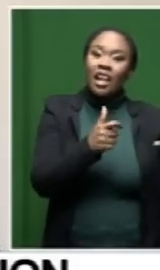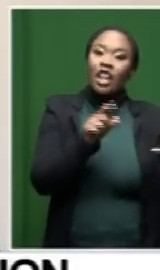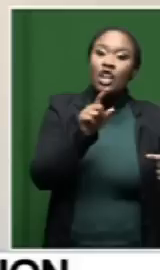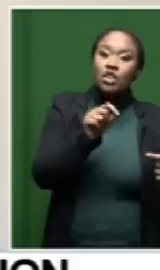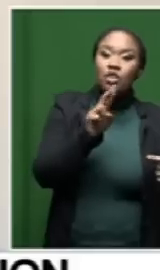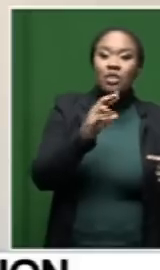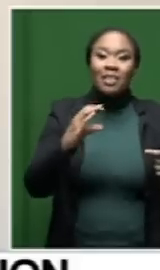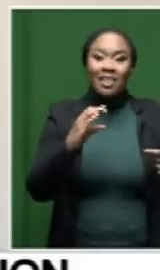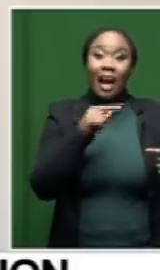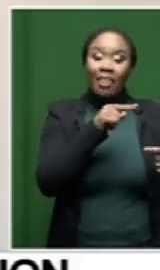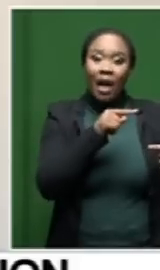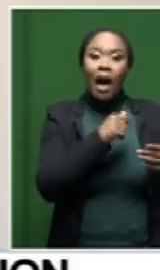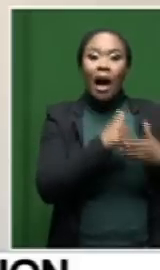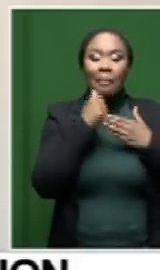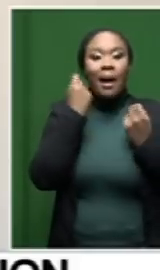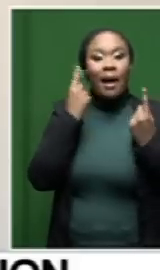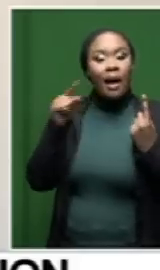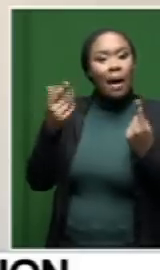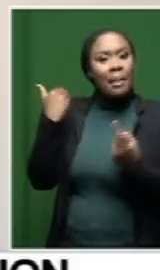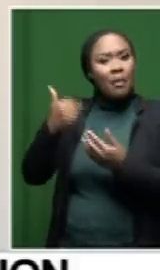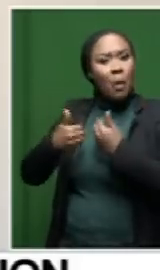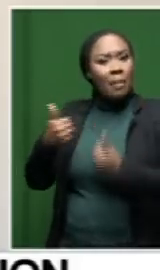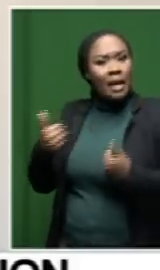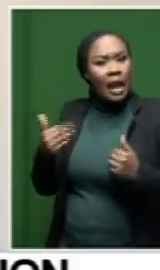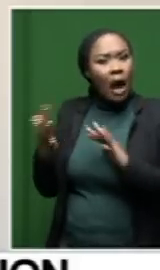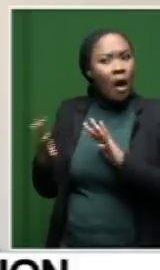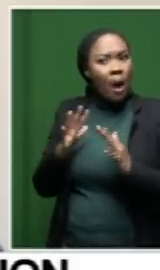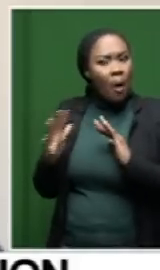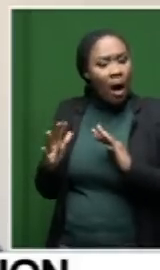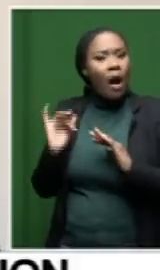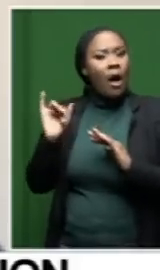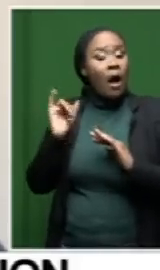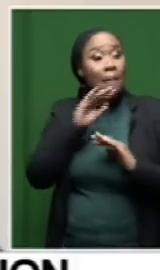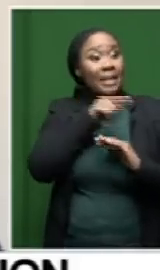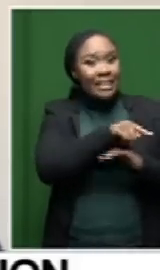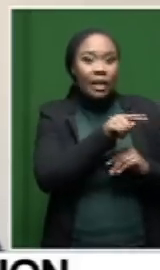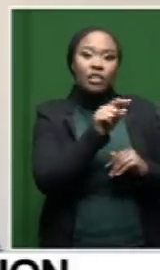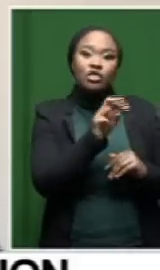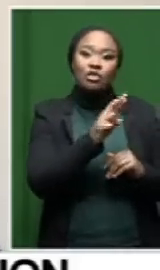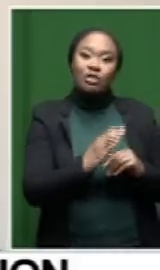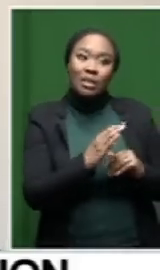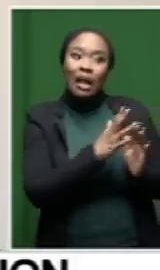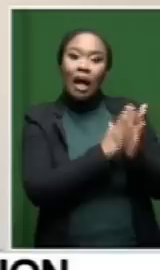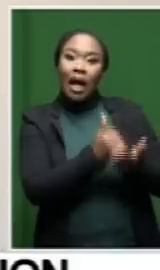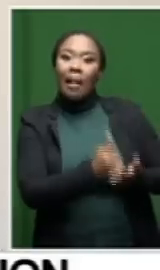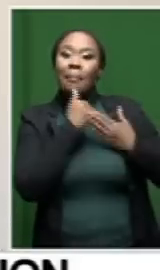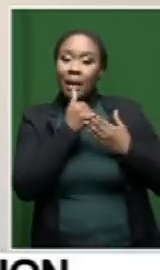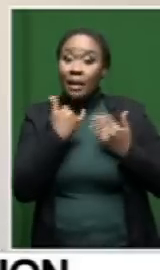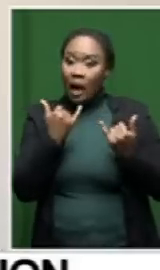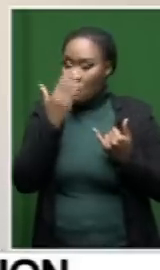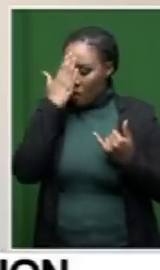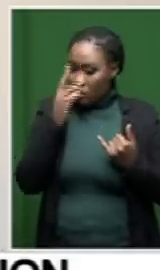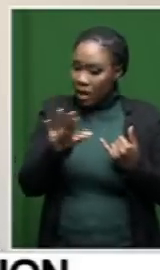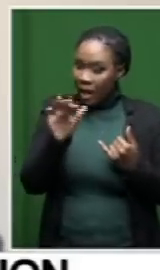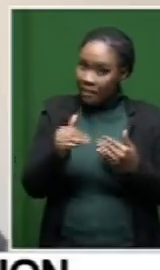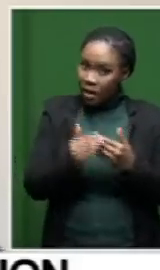was like. And it was on the back of that commission that we had to work out from the ruins of the apartheid state what to make of the new South